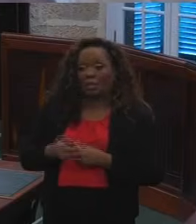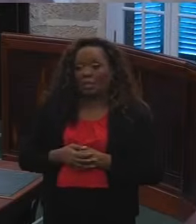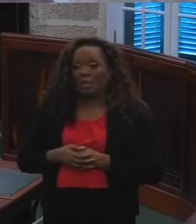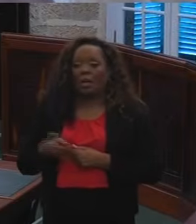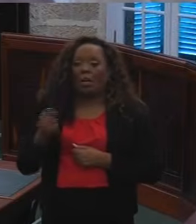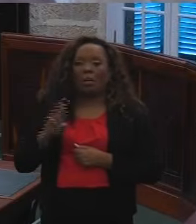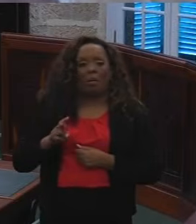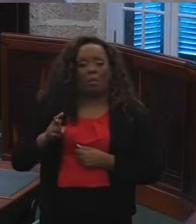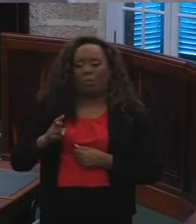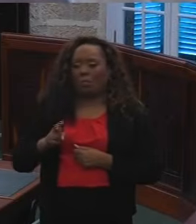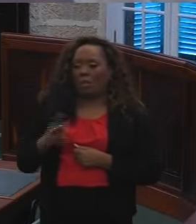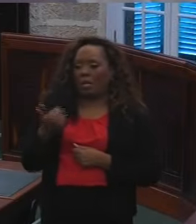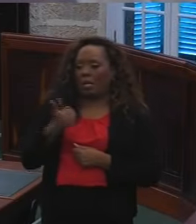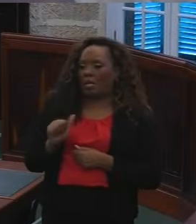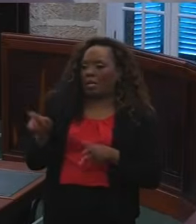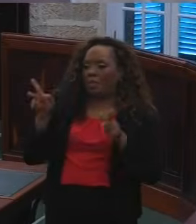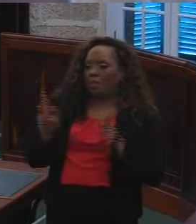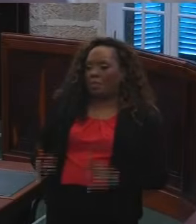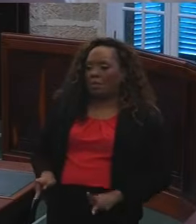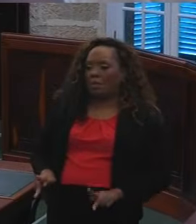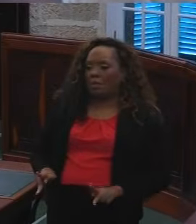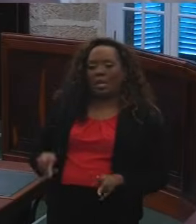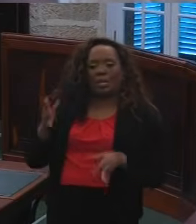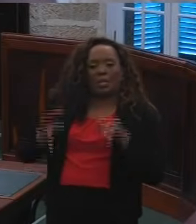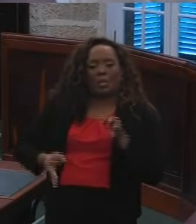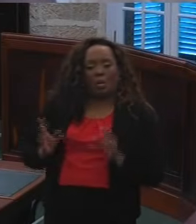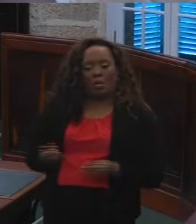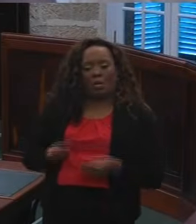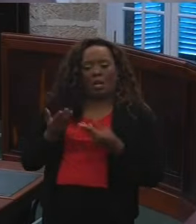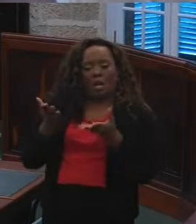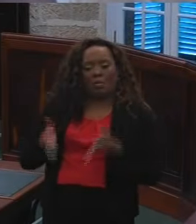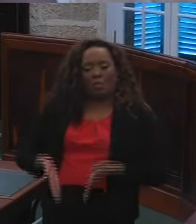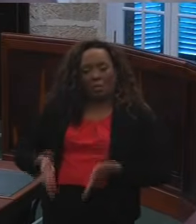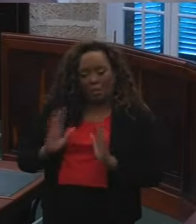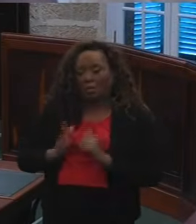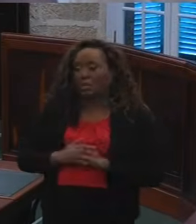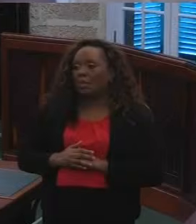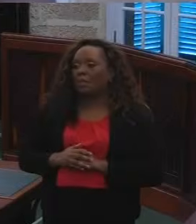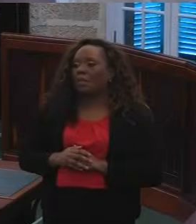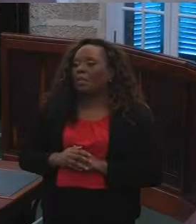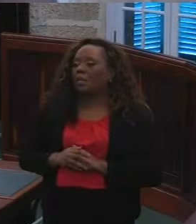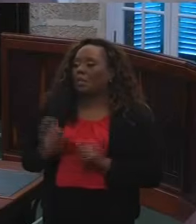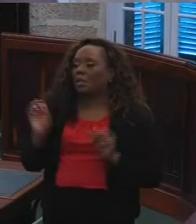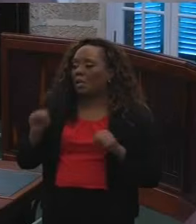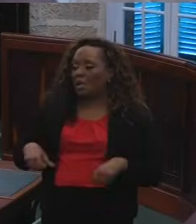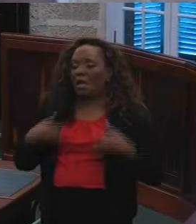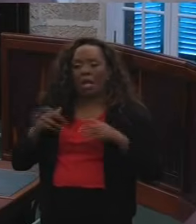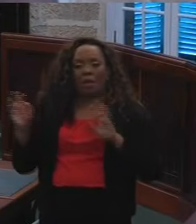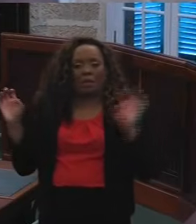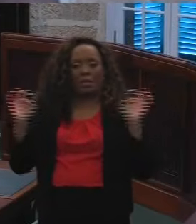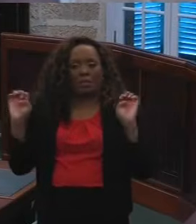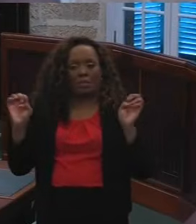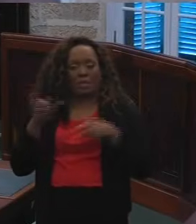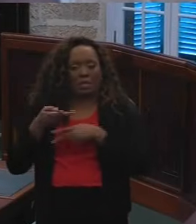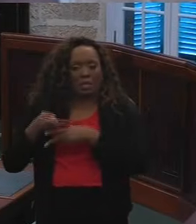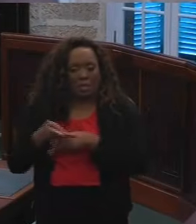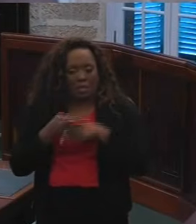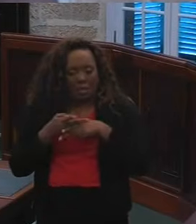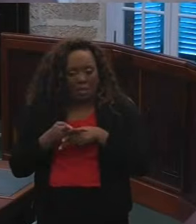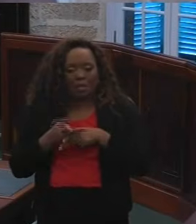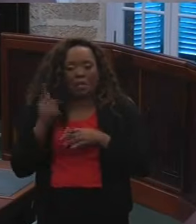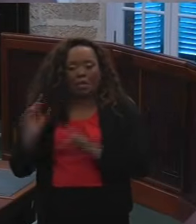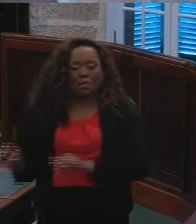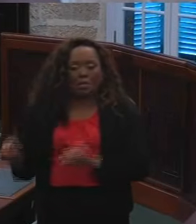The authorities can remove the person from danger and arrange emergency care or accommodation.